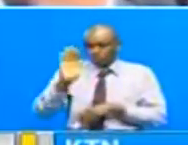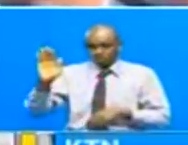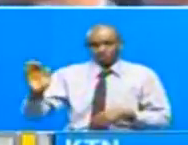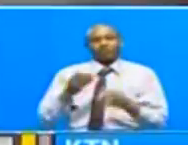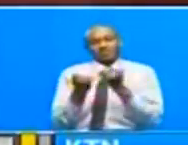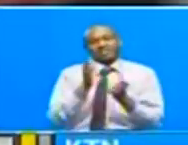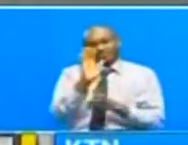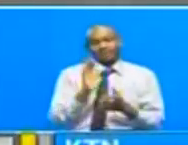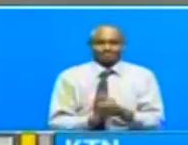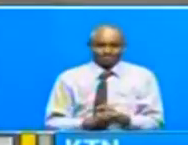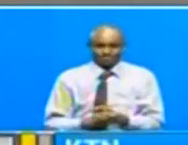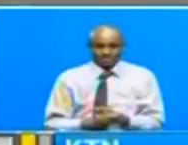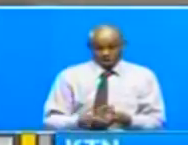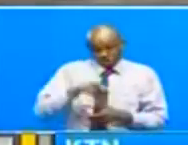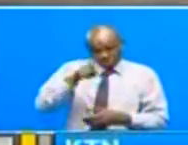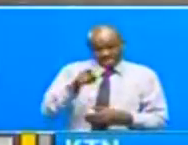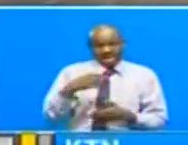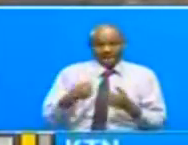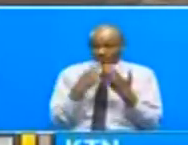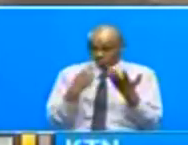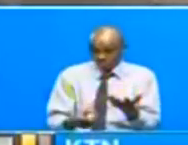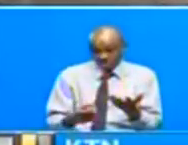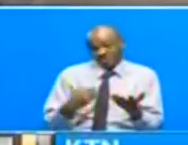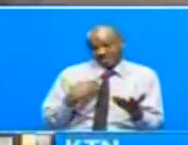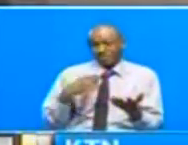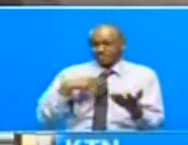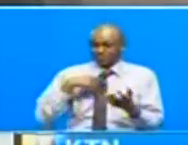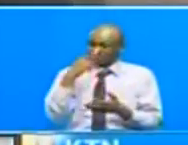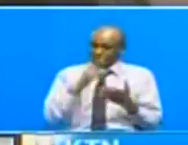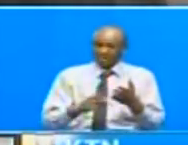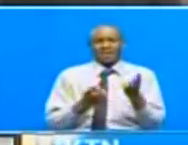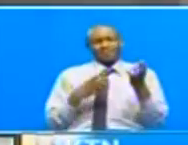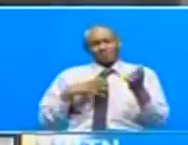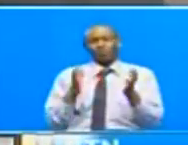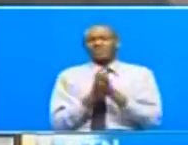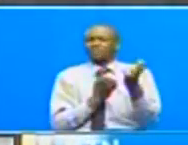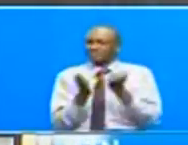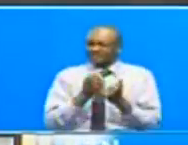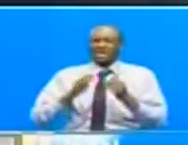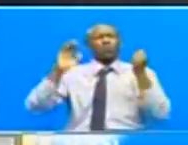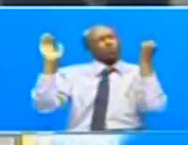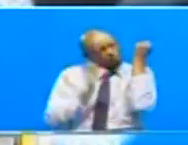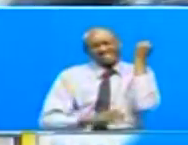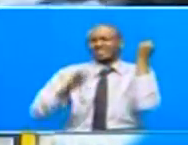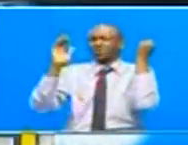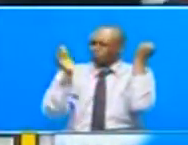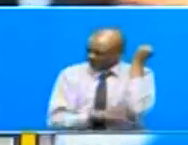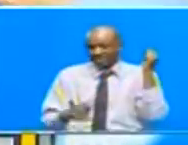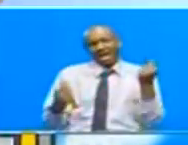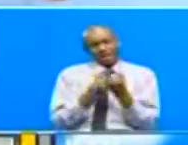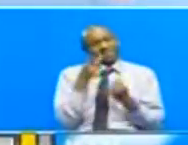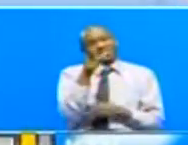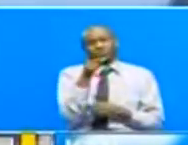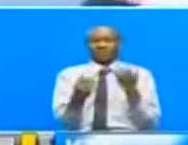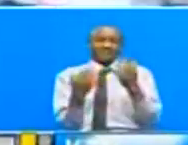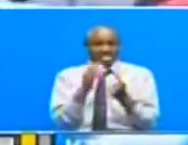moto. Today's fire incident, which has been described by residents and business operators here as the worst ever witnessed in the history of Gikomba